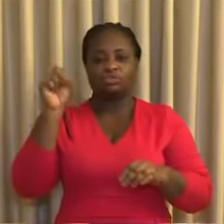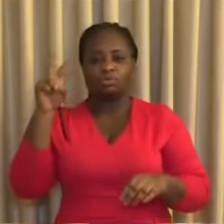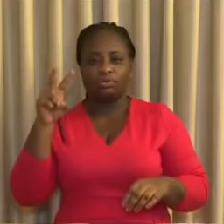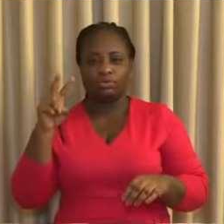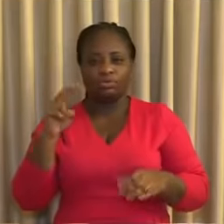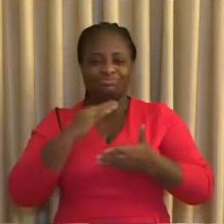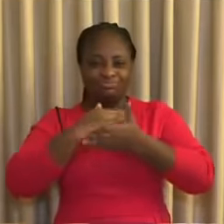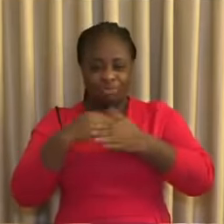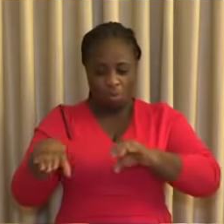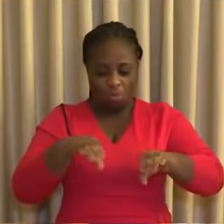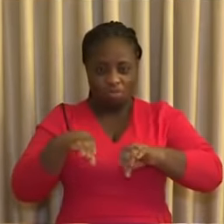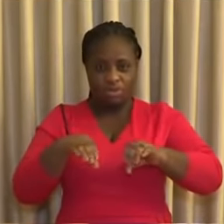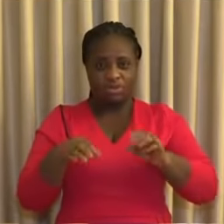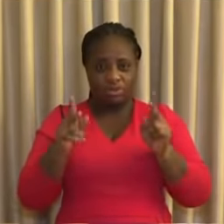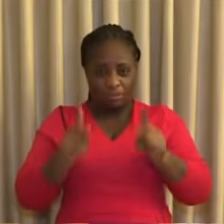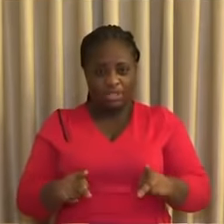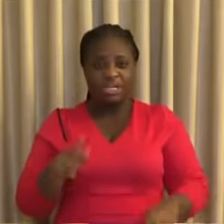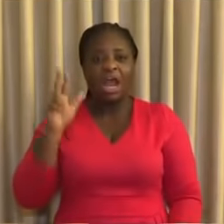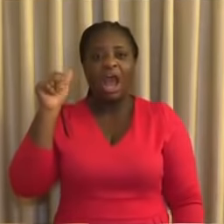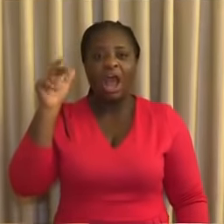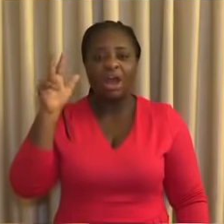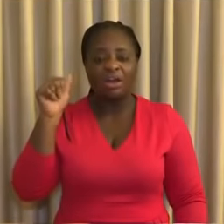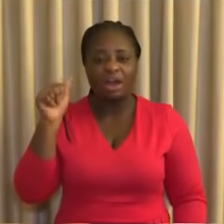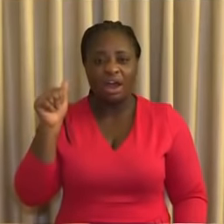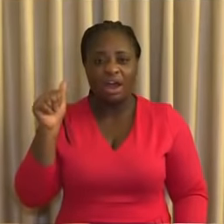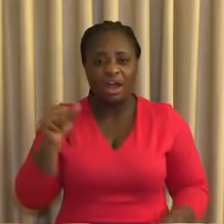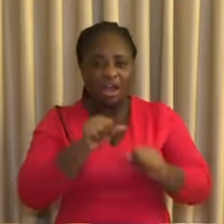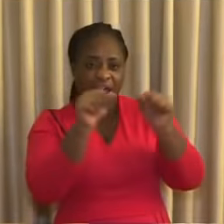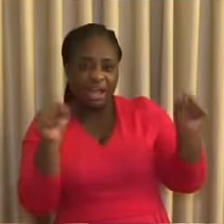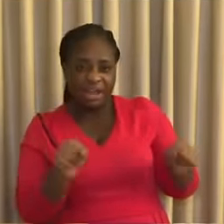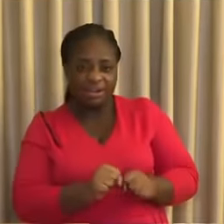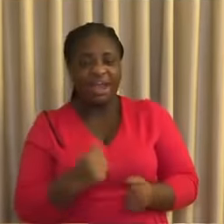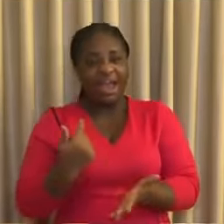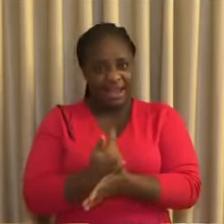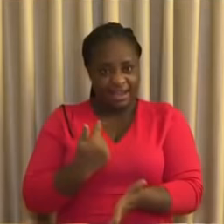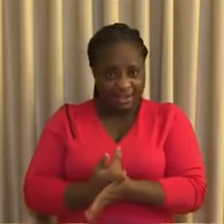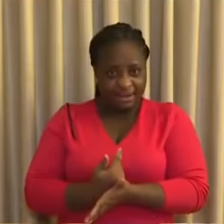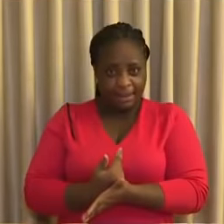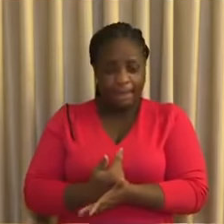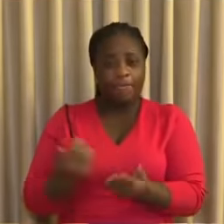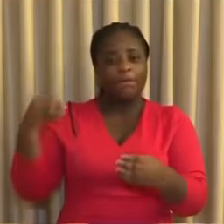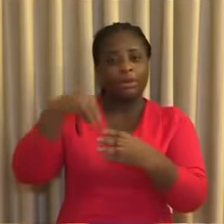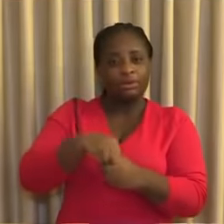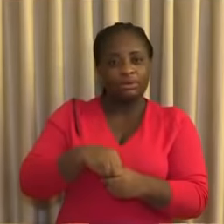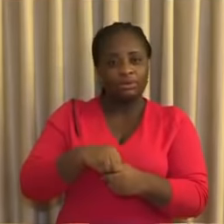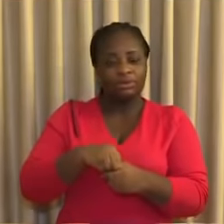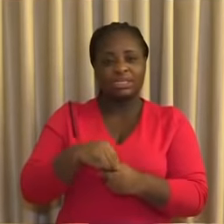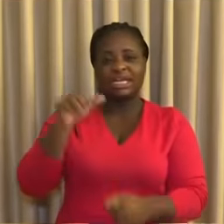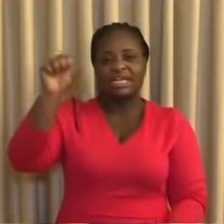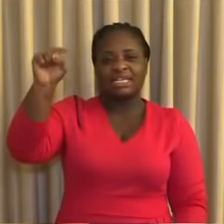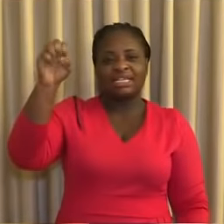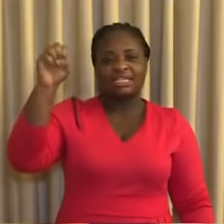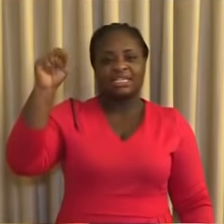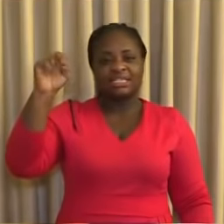on movement of persons in the Greater Accra Metropolitan Area, GAMA, which includes Awutu Senya East